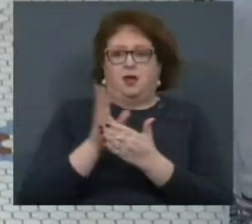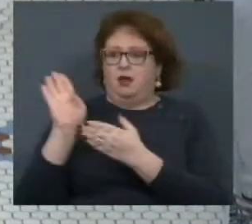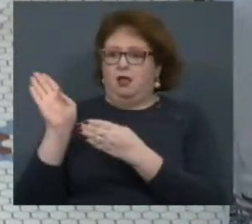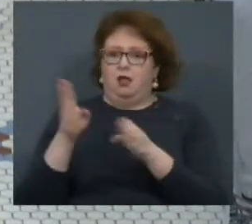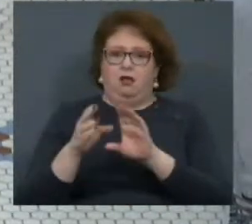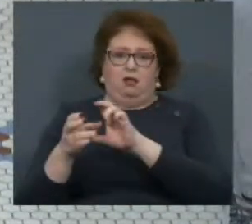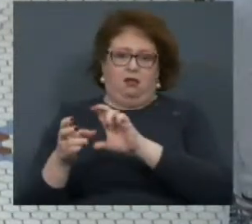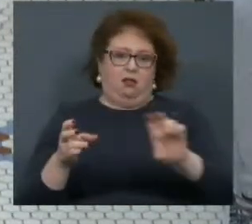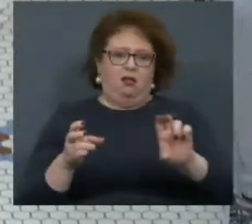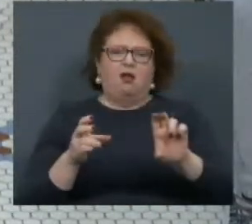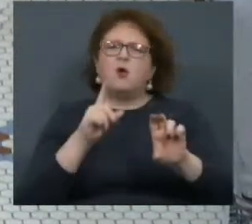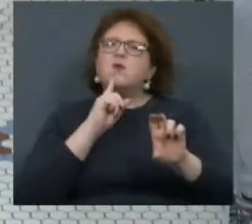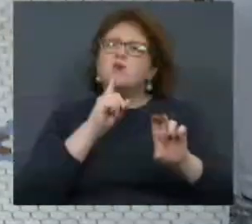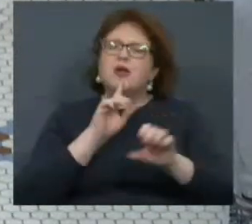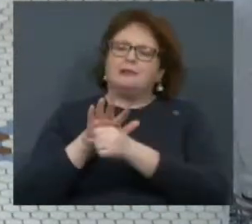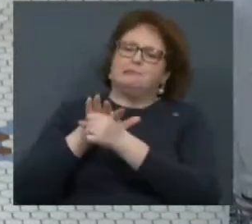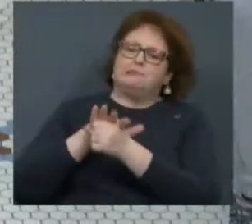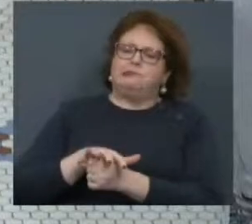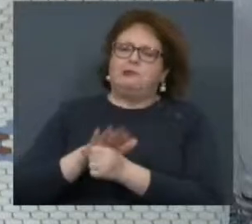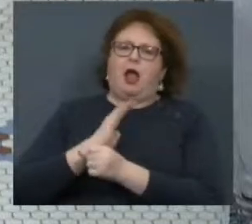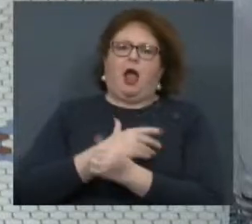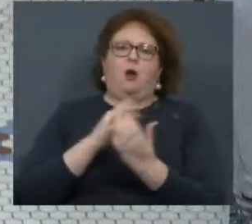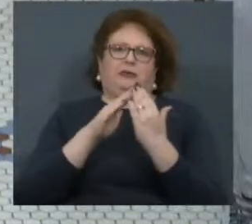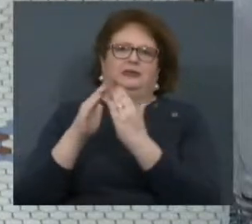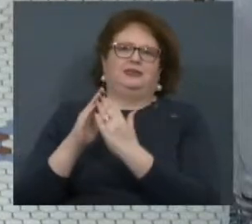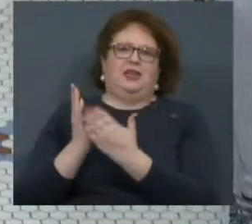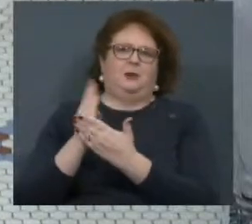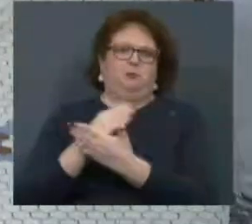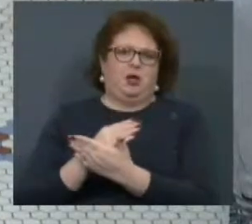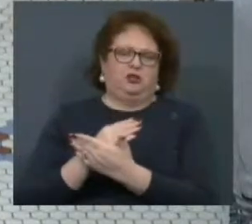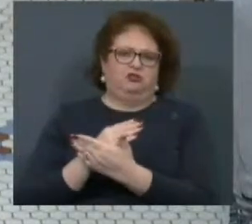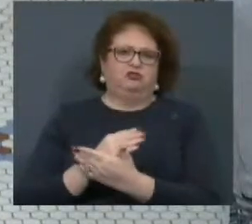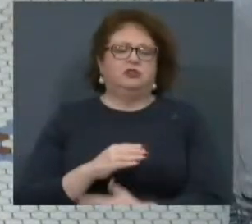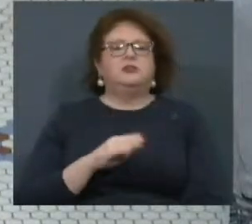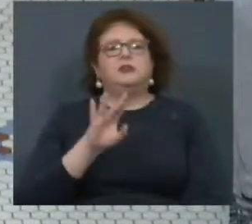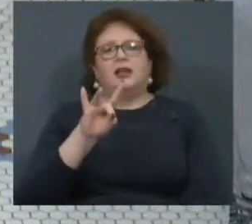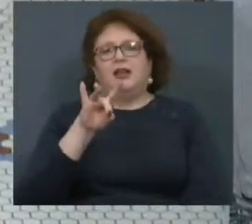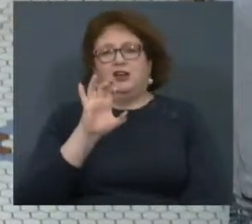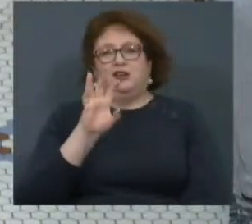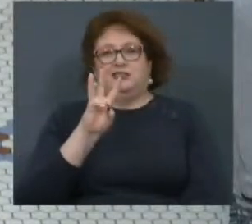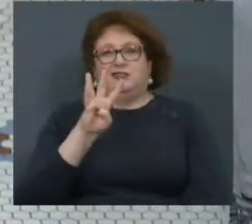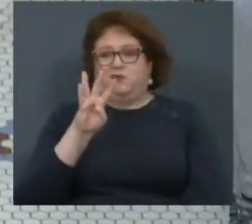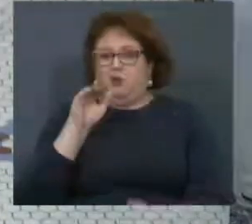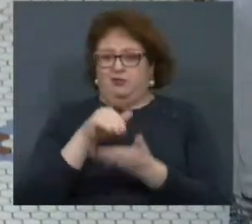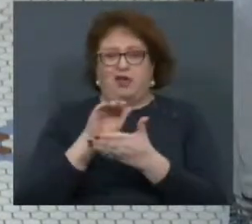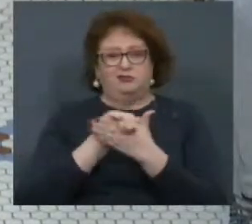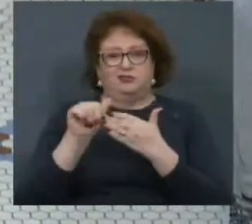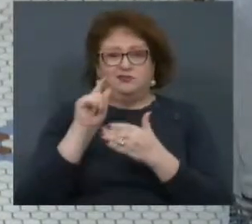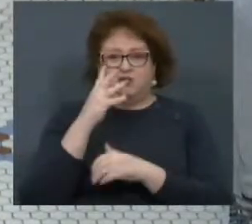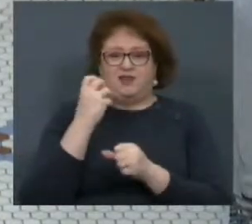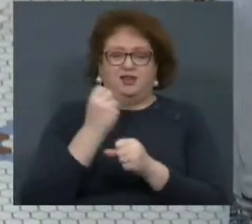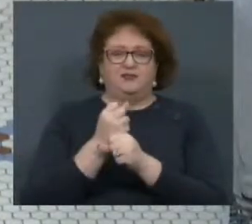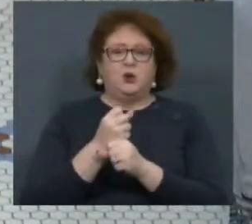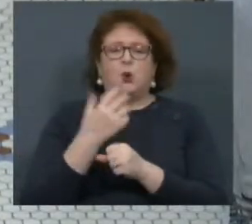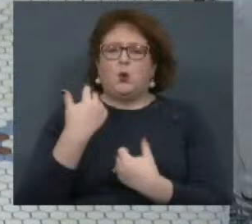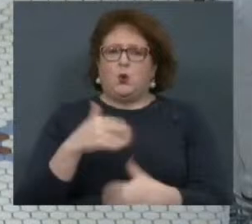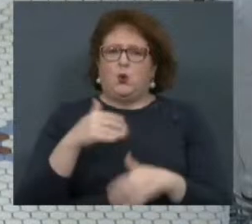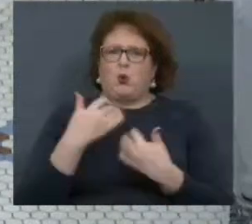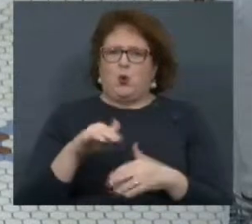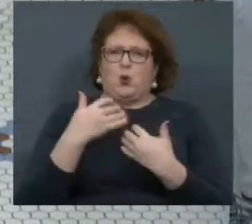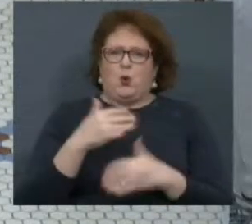budget. At $864,000 over 5 years, this is a significant financial commitment for a system